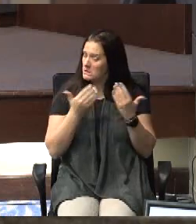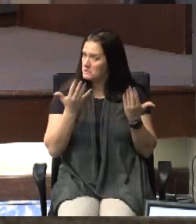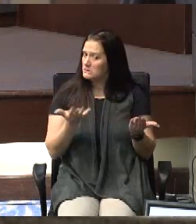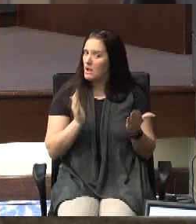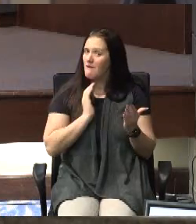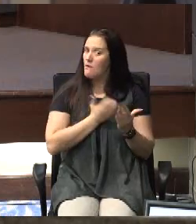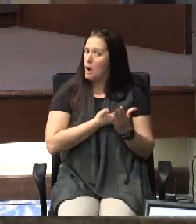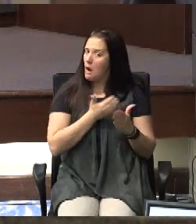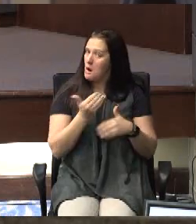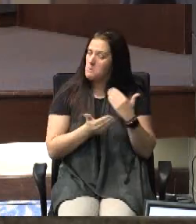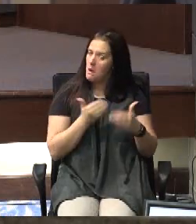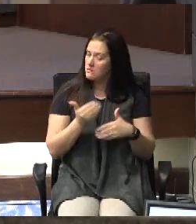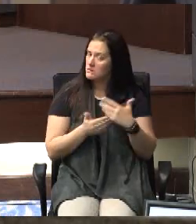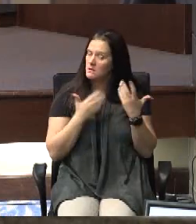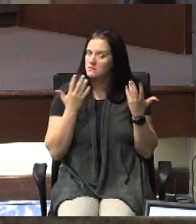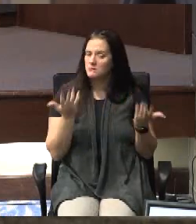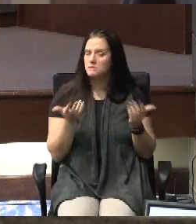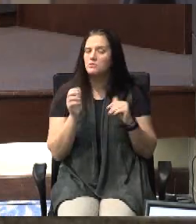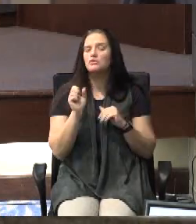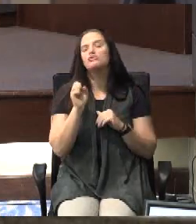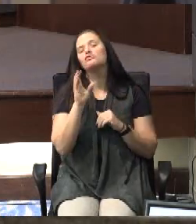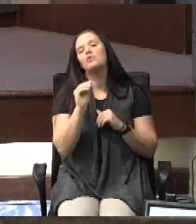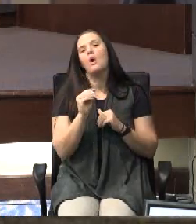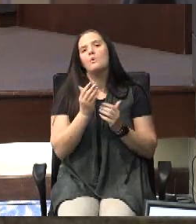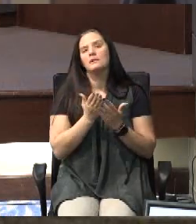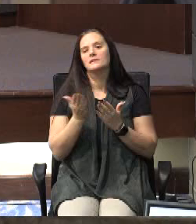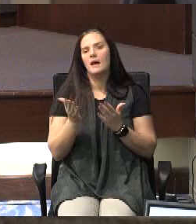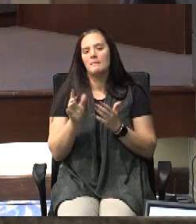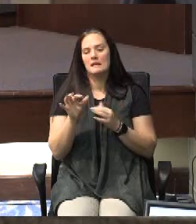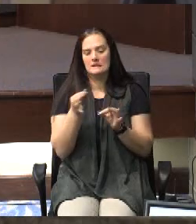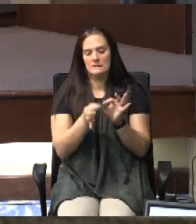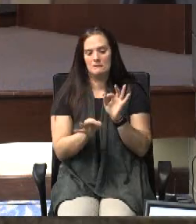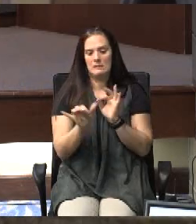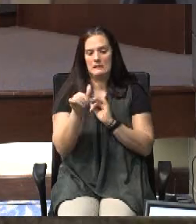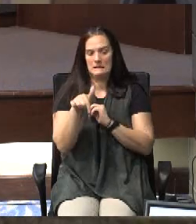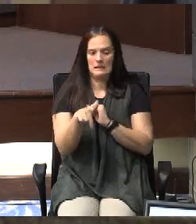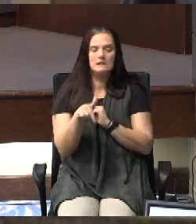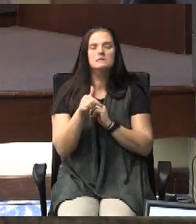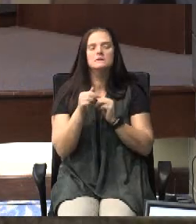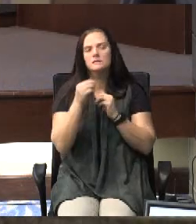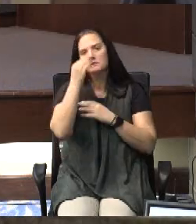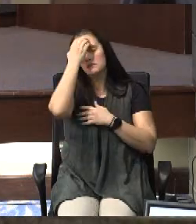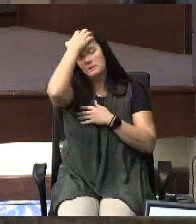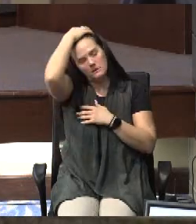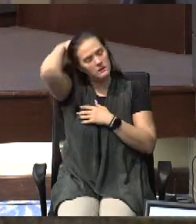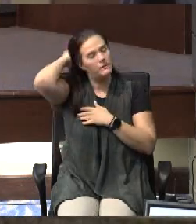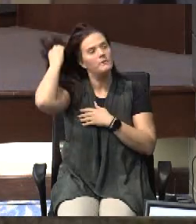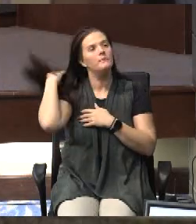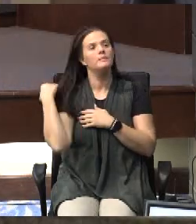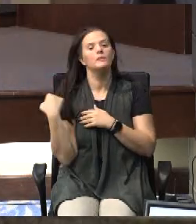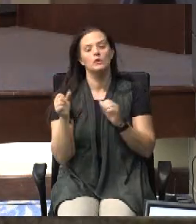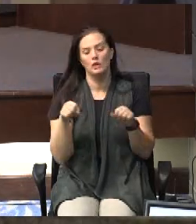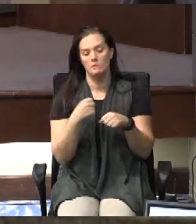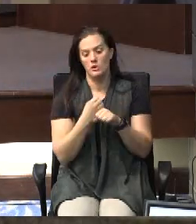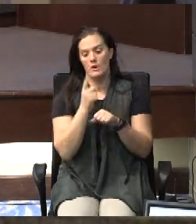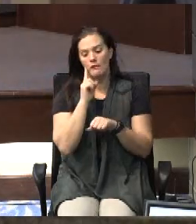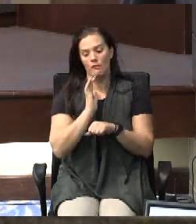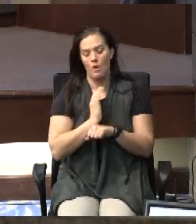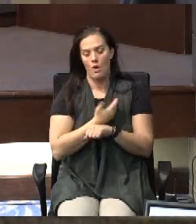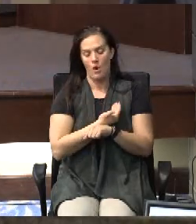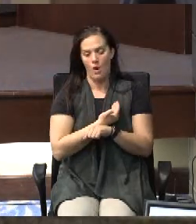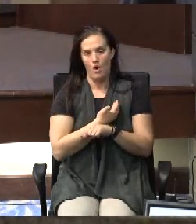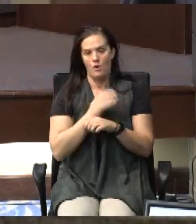of our process. So, you know, it's something as simple as this, you know, could be created for